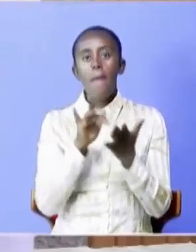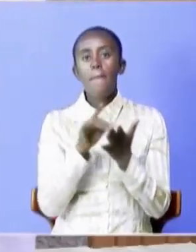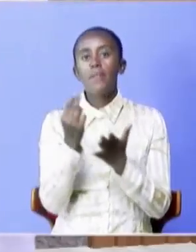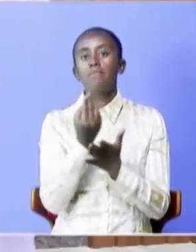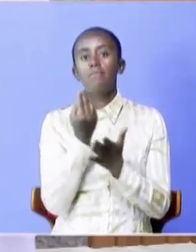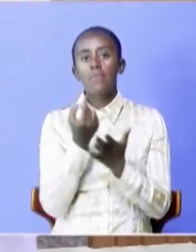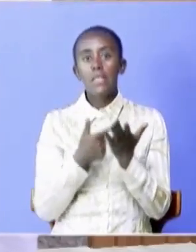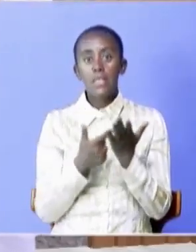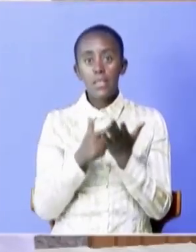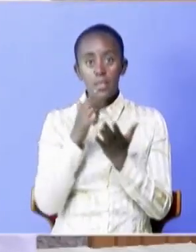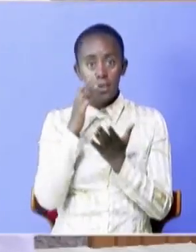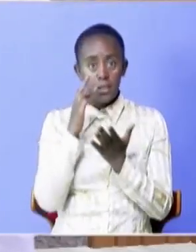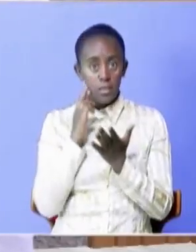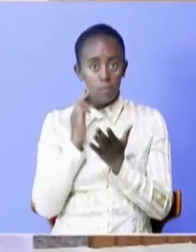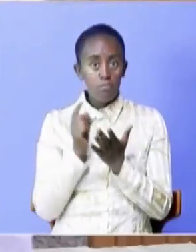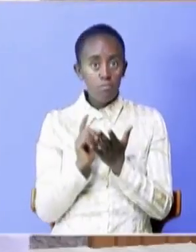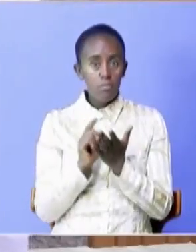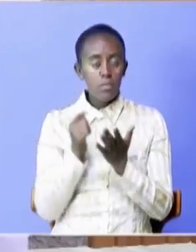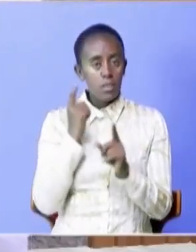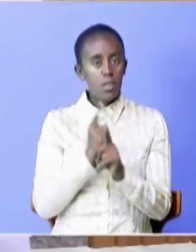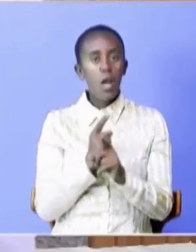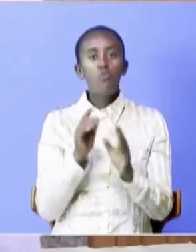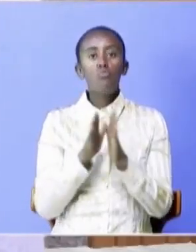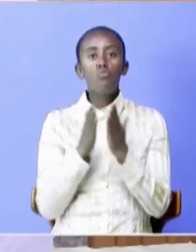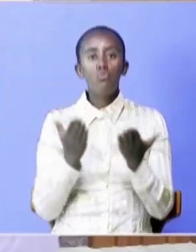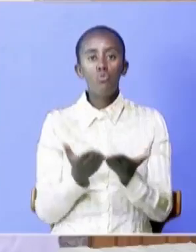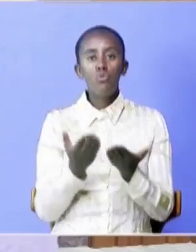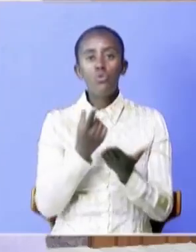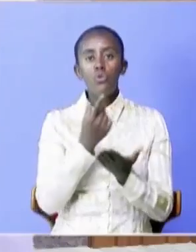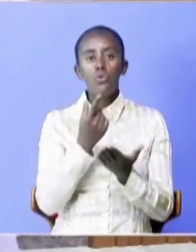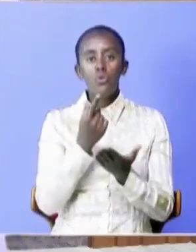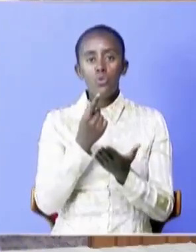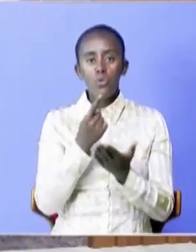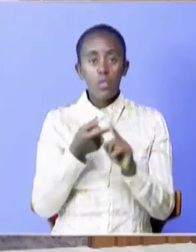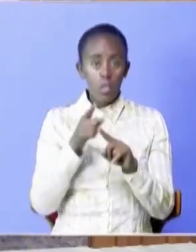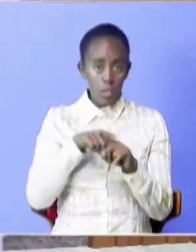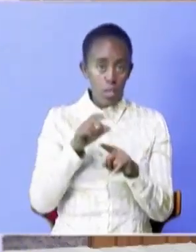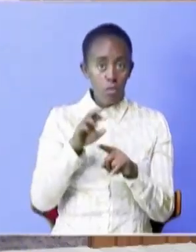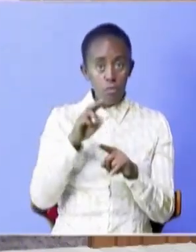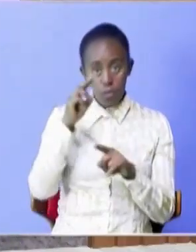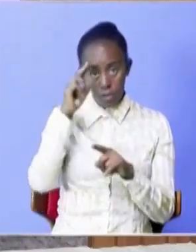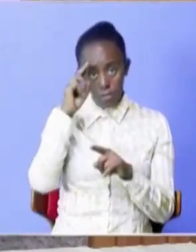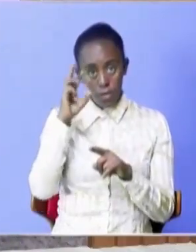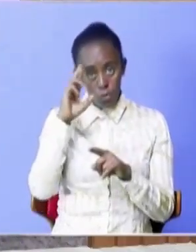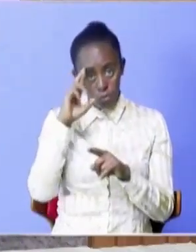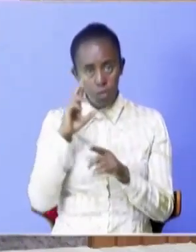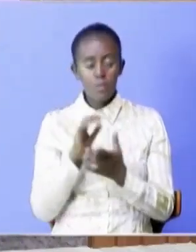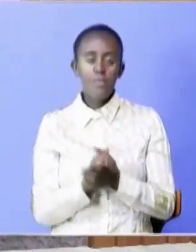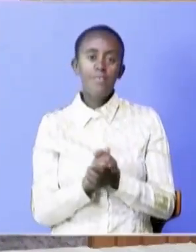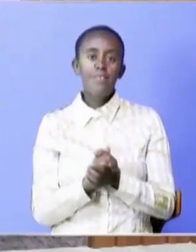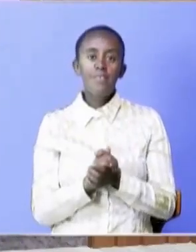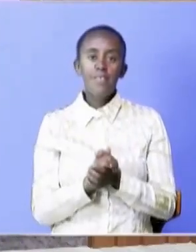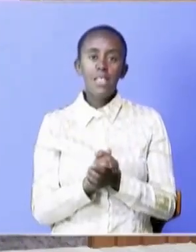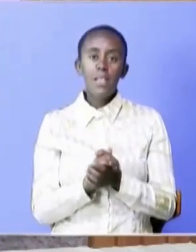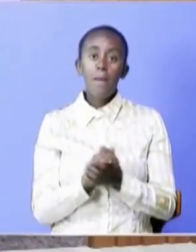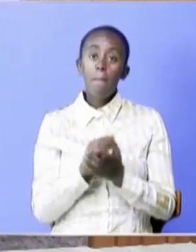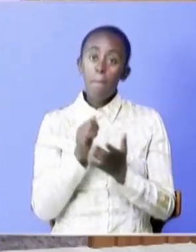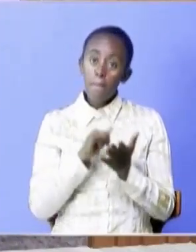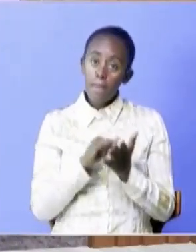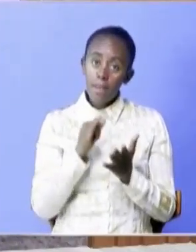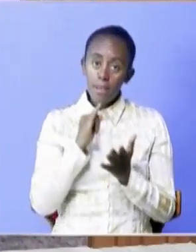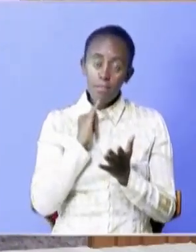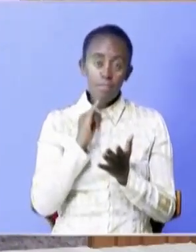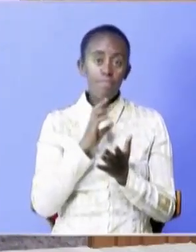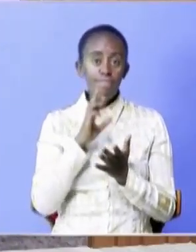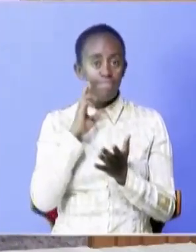In this case, this exact book is what? The Return of Heman Rudian. So if that is the